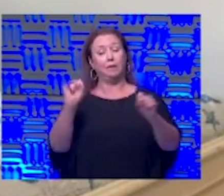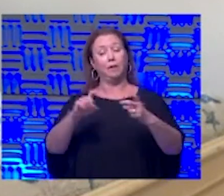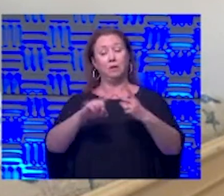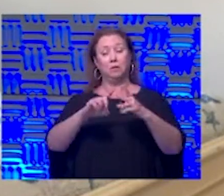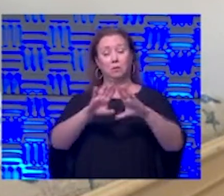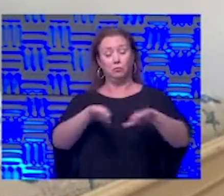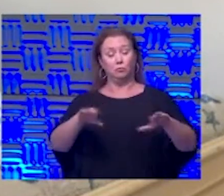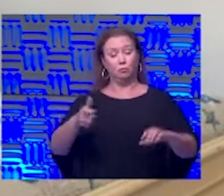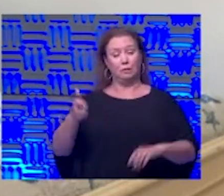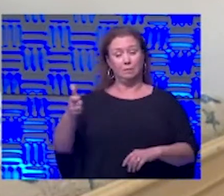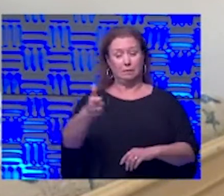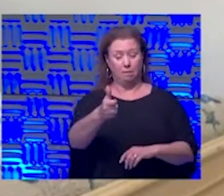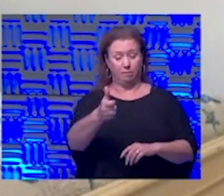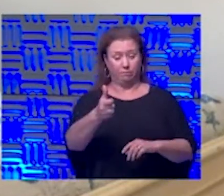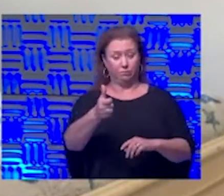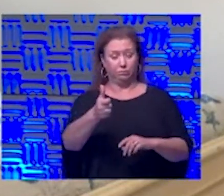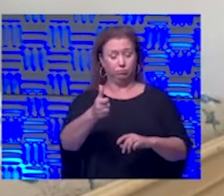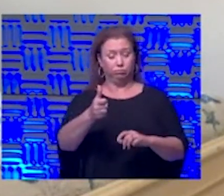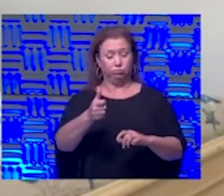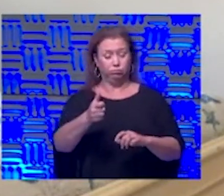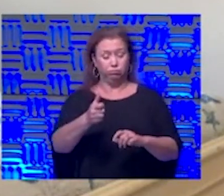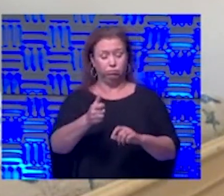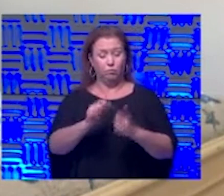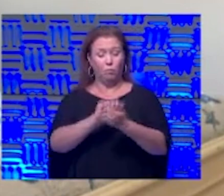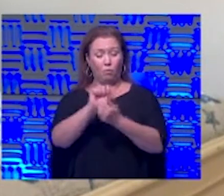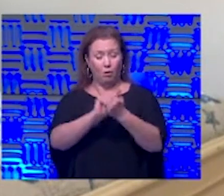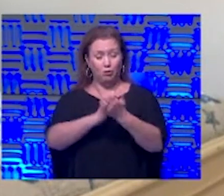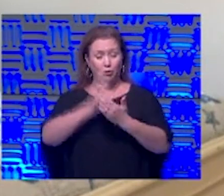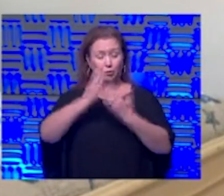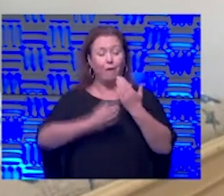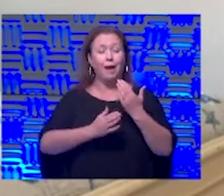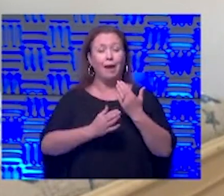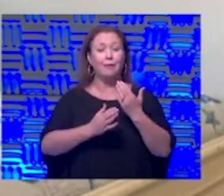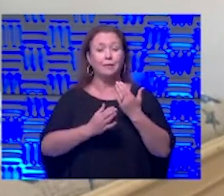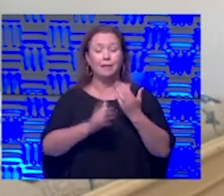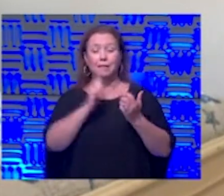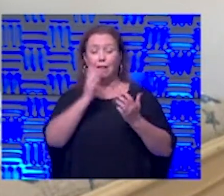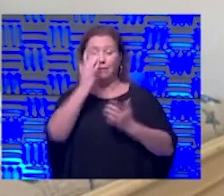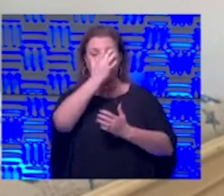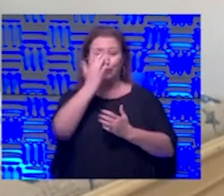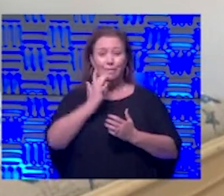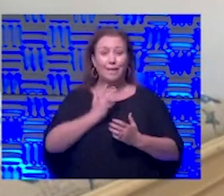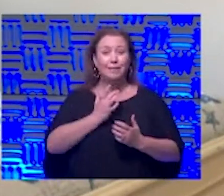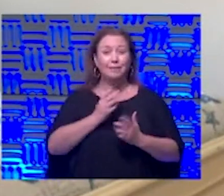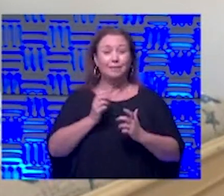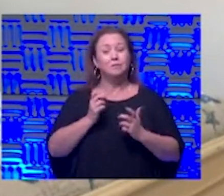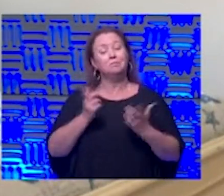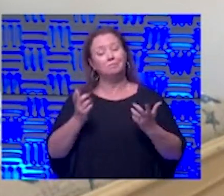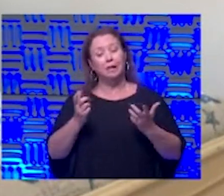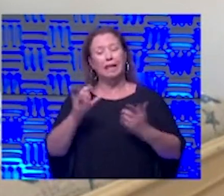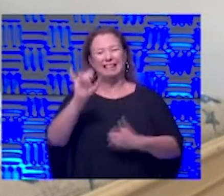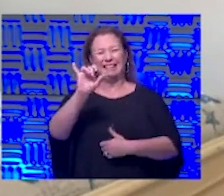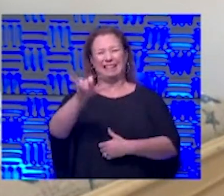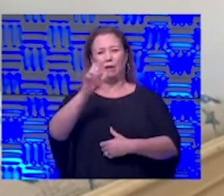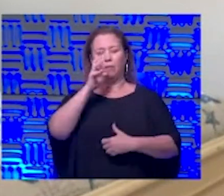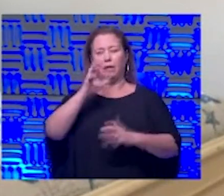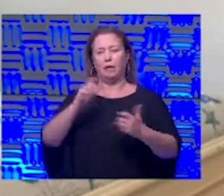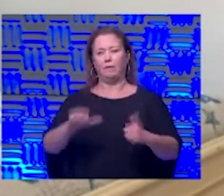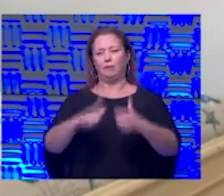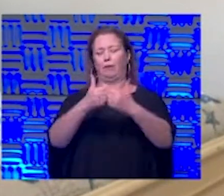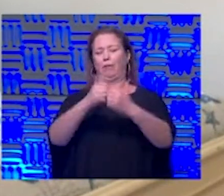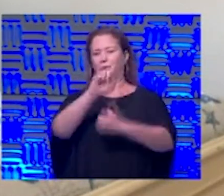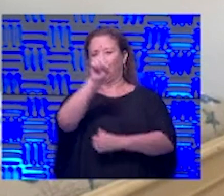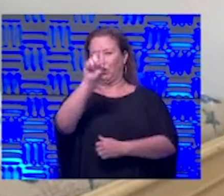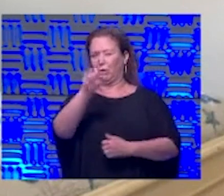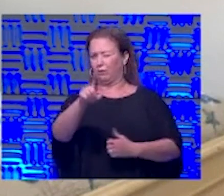be able to maintain proper hand hygiene and not touching their face? That's probably going to be a little bit more of a